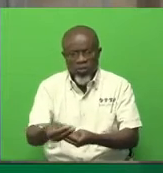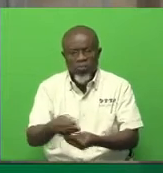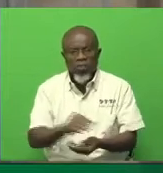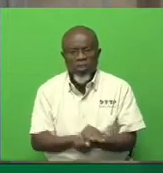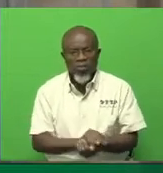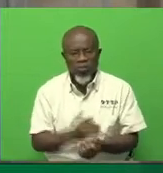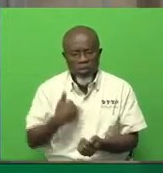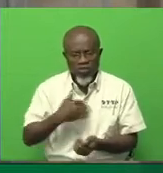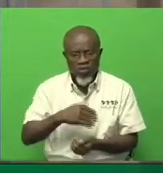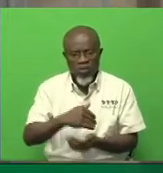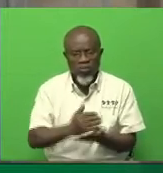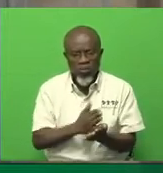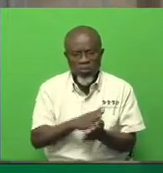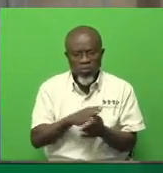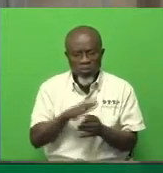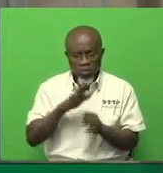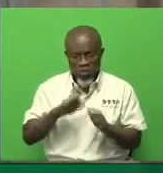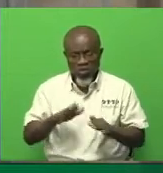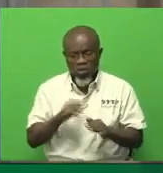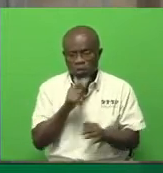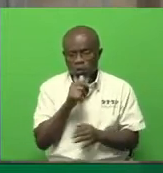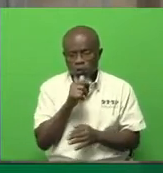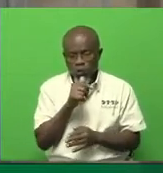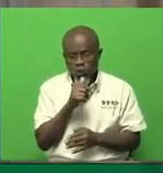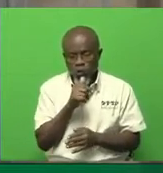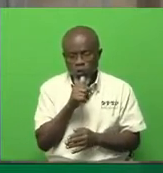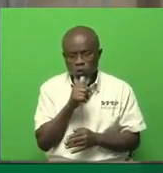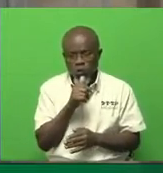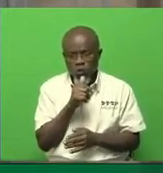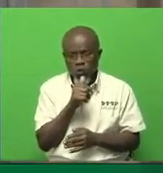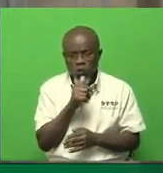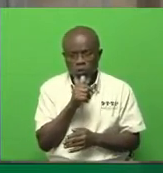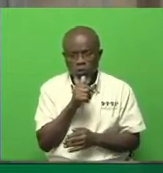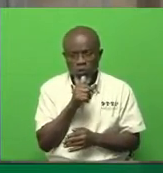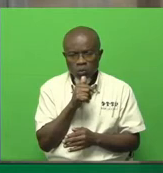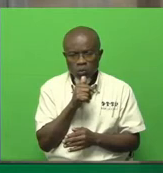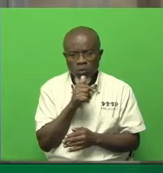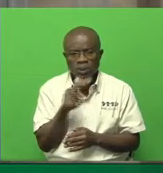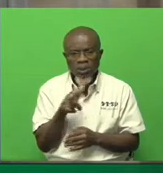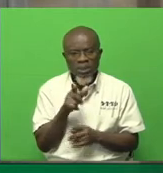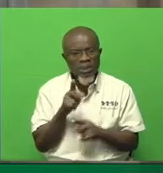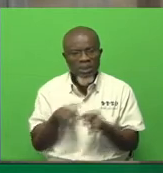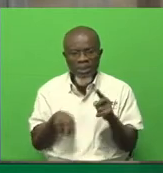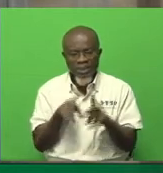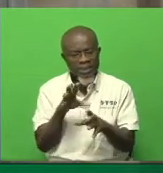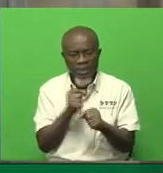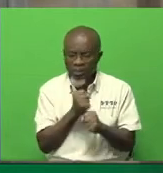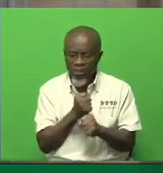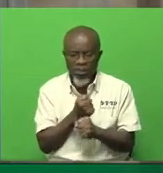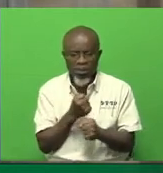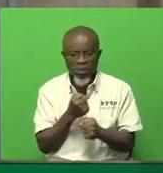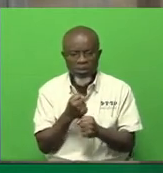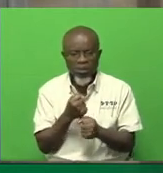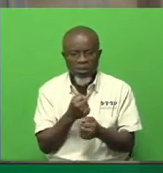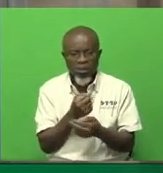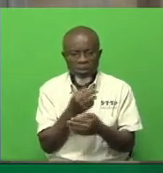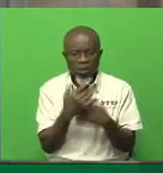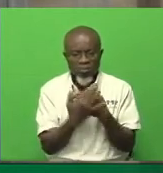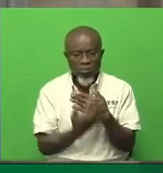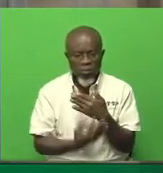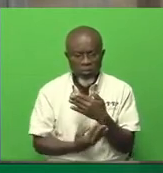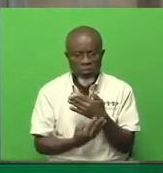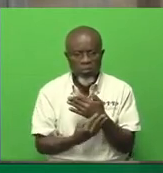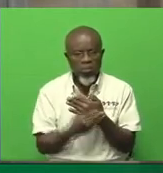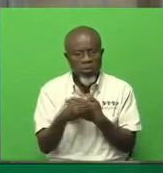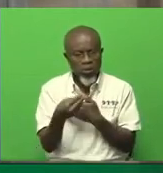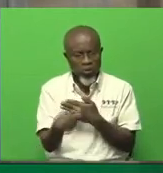chadu and Jovi metal all who were told that did not qualify because the condition isn't life-threatening